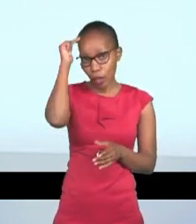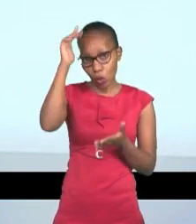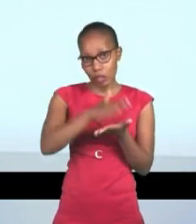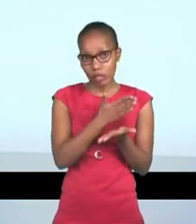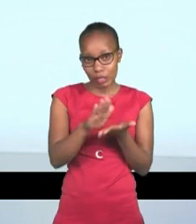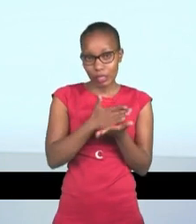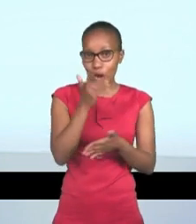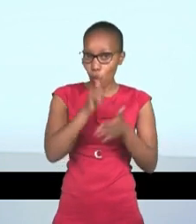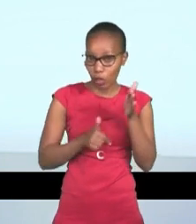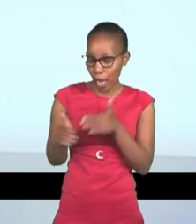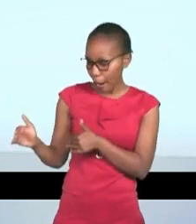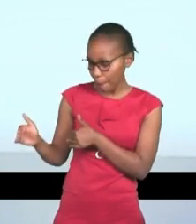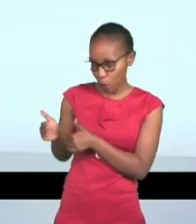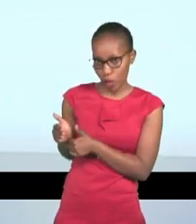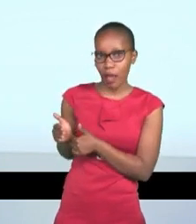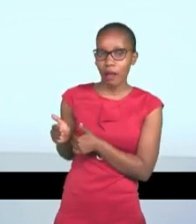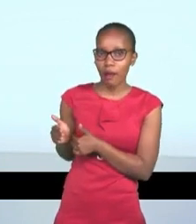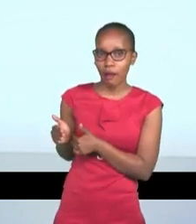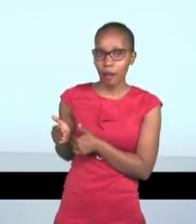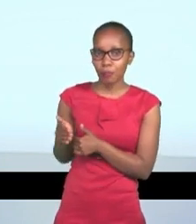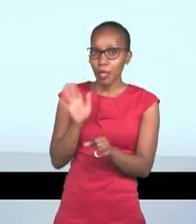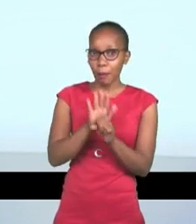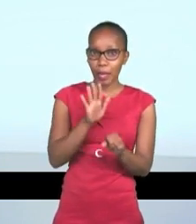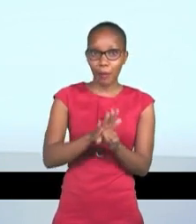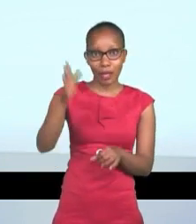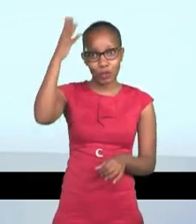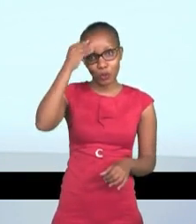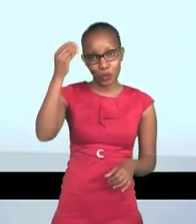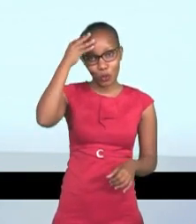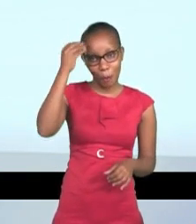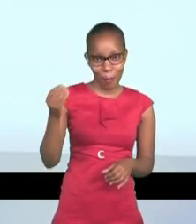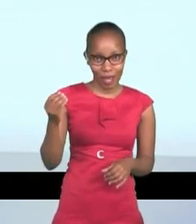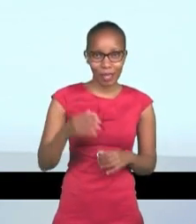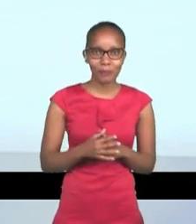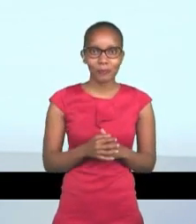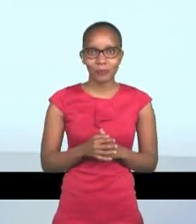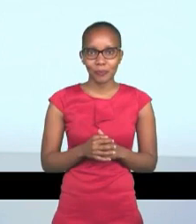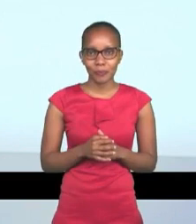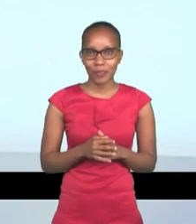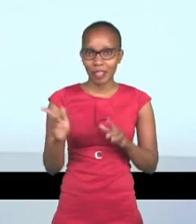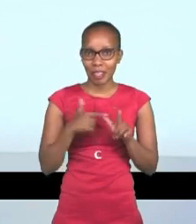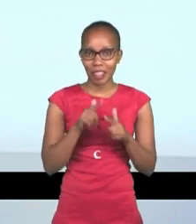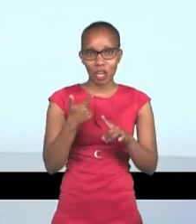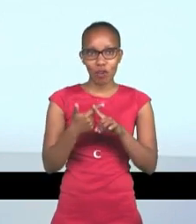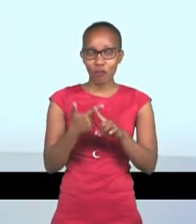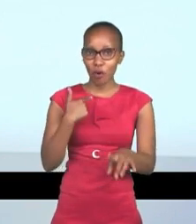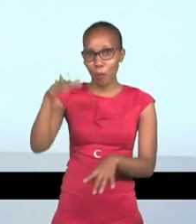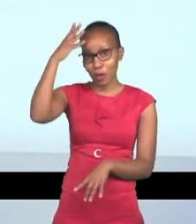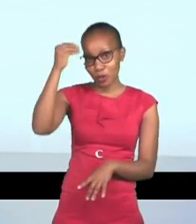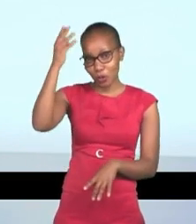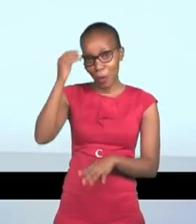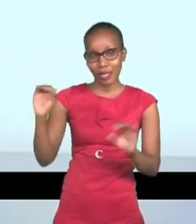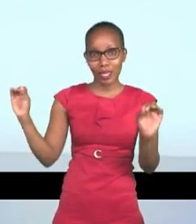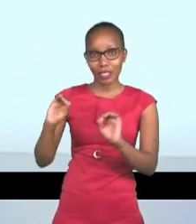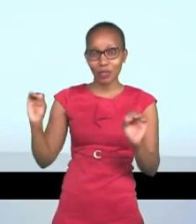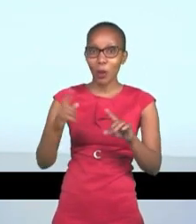border, and many Somalis are not just of the Somali origin as a state, but they are